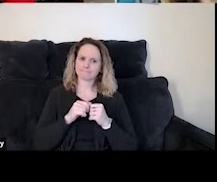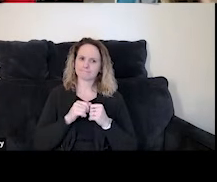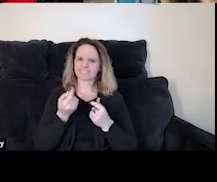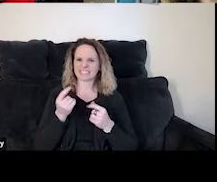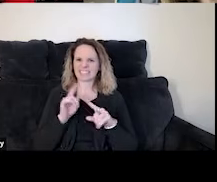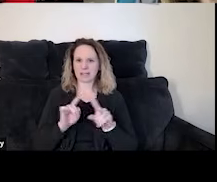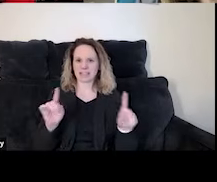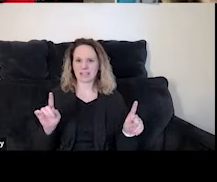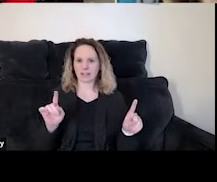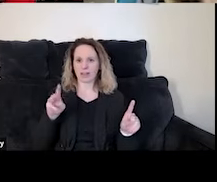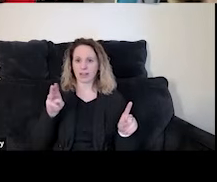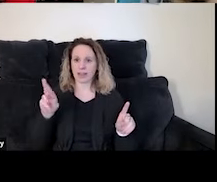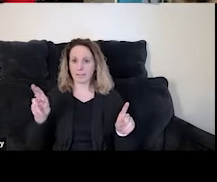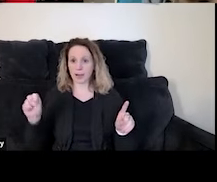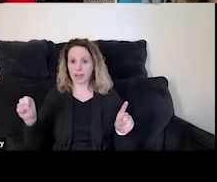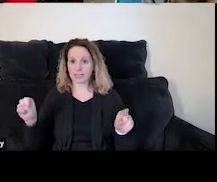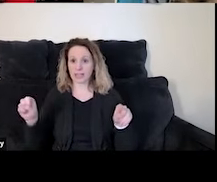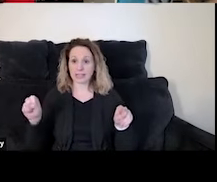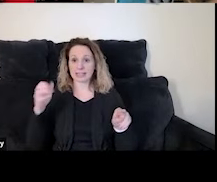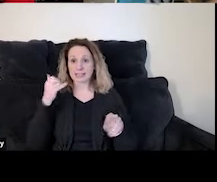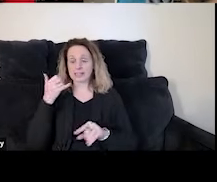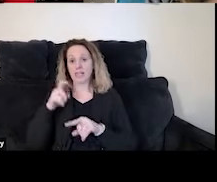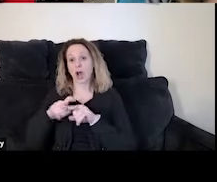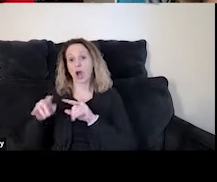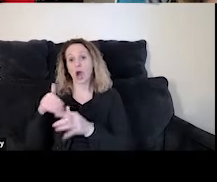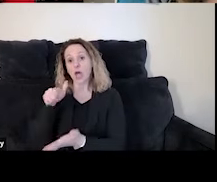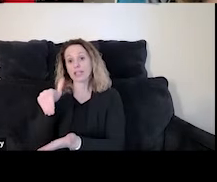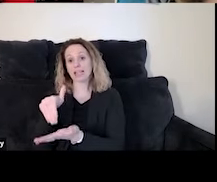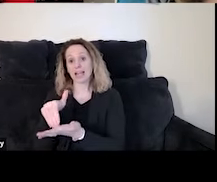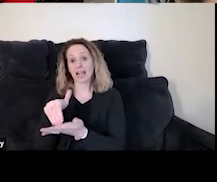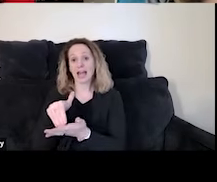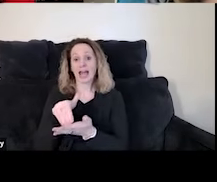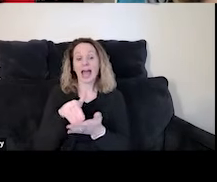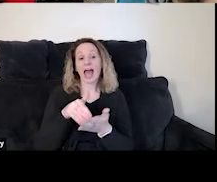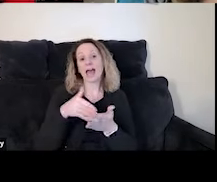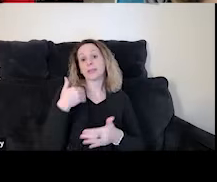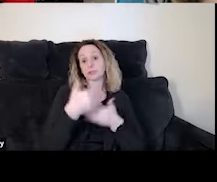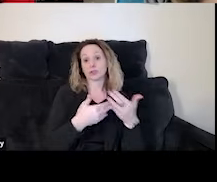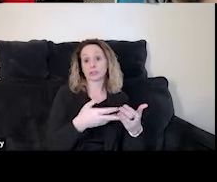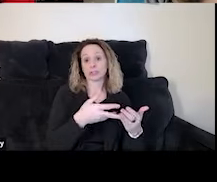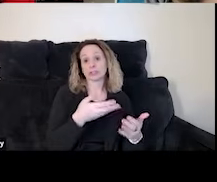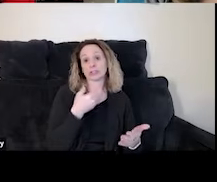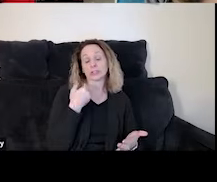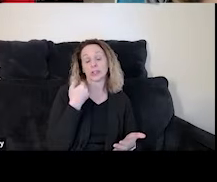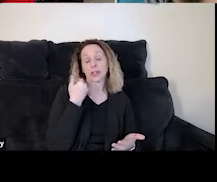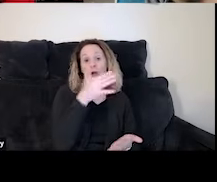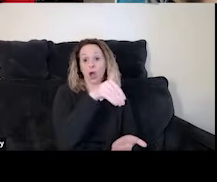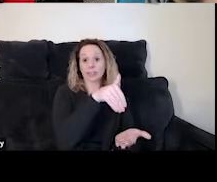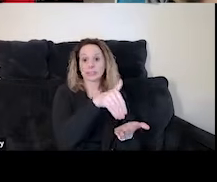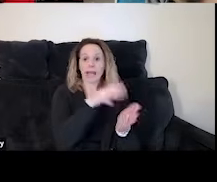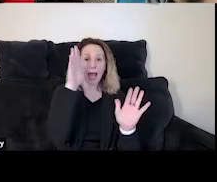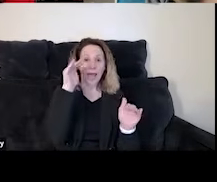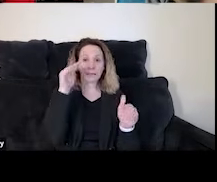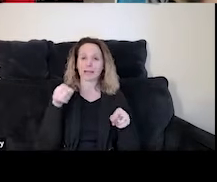difference between an MRSS call center and a traditional call center, which involves the